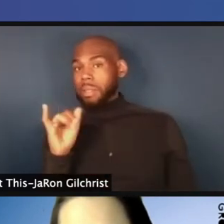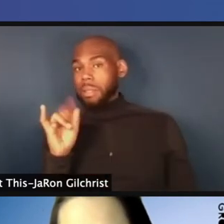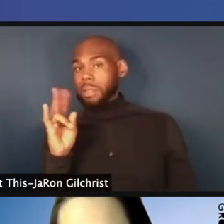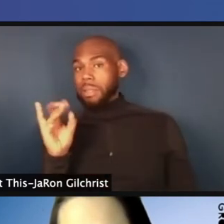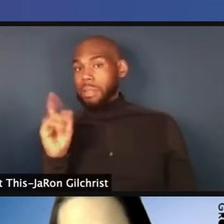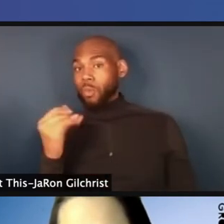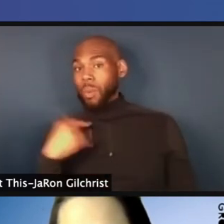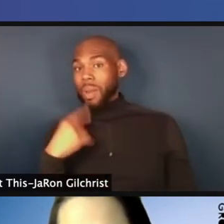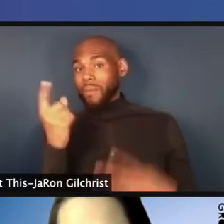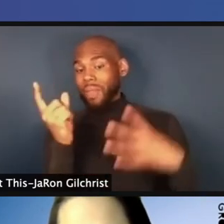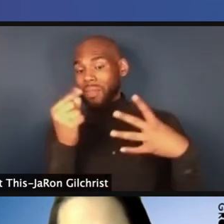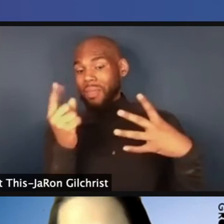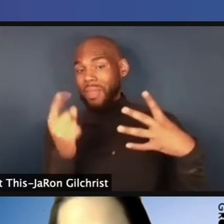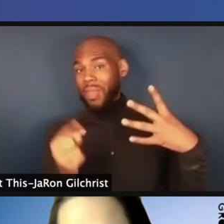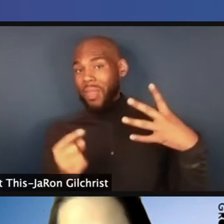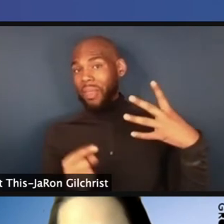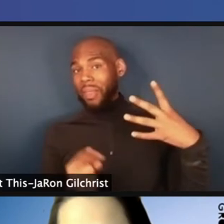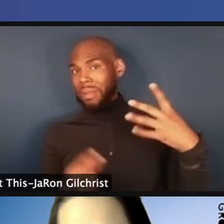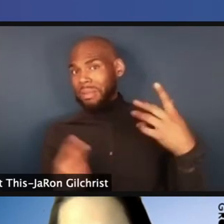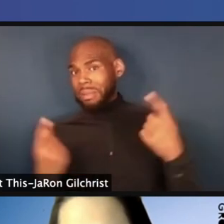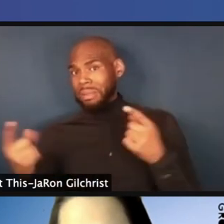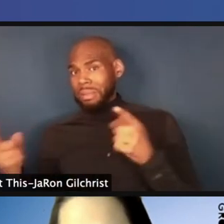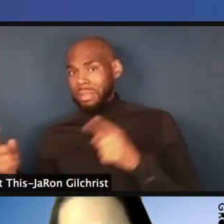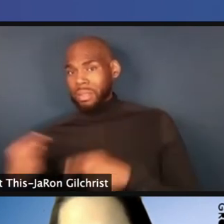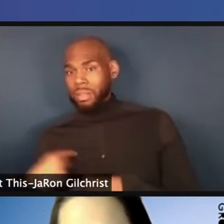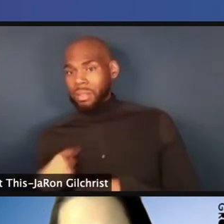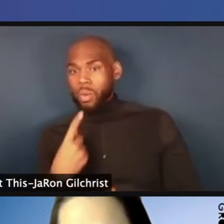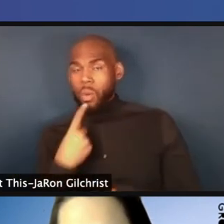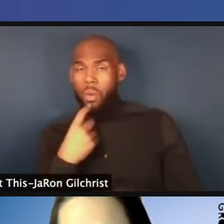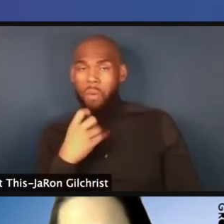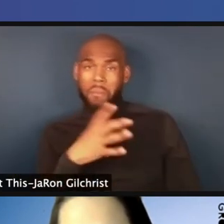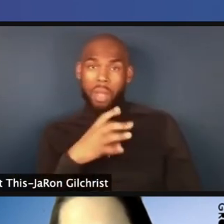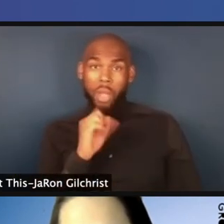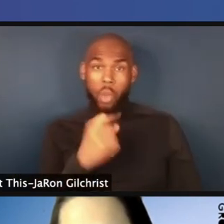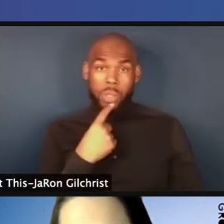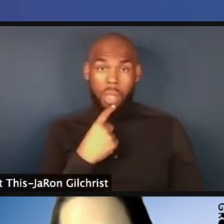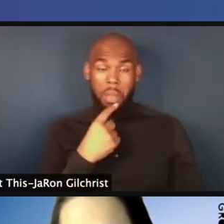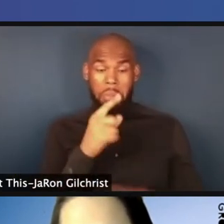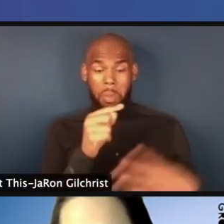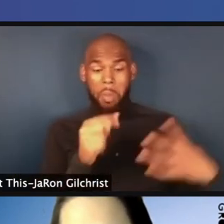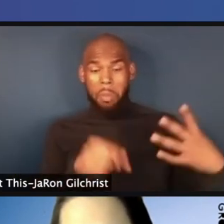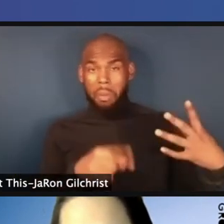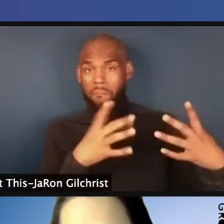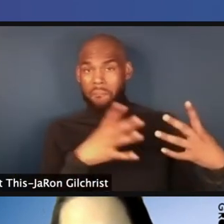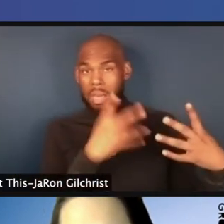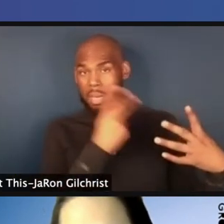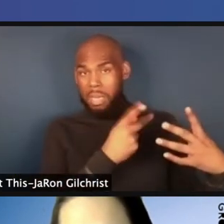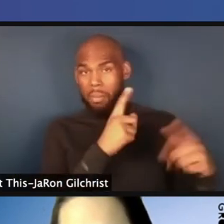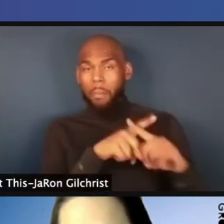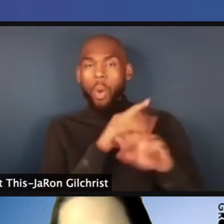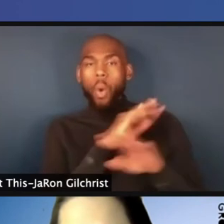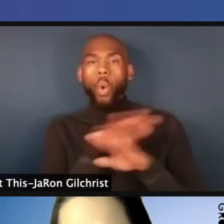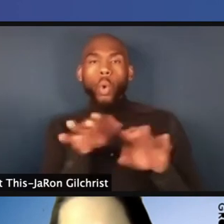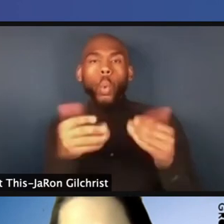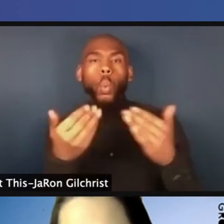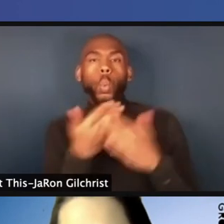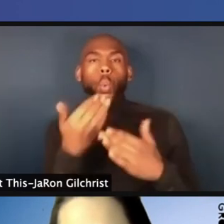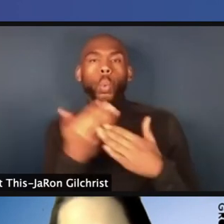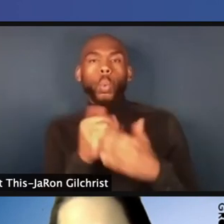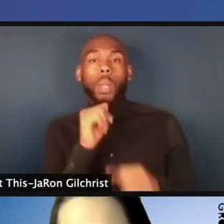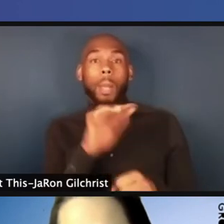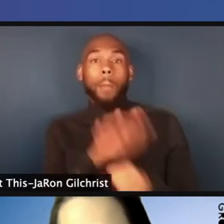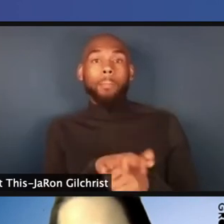and this in the works. It's like, okay, well, can you say no new commitments? Hmm. Can you say that you're